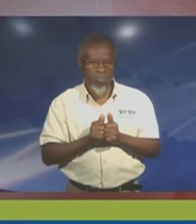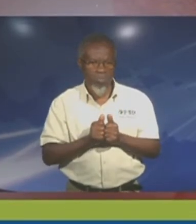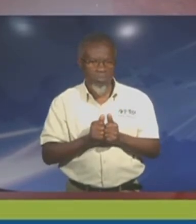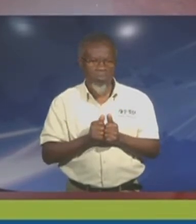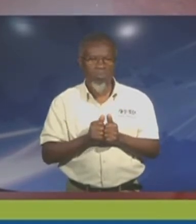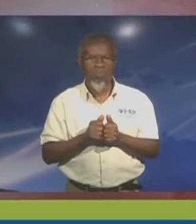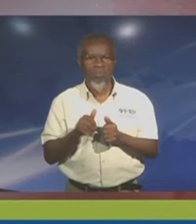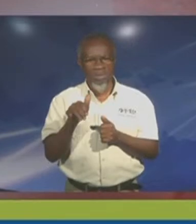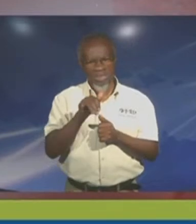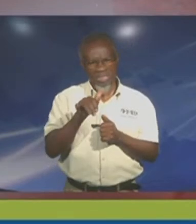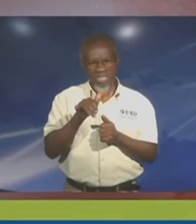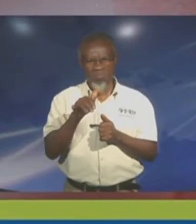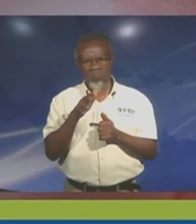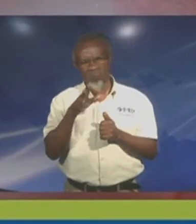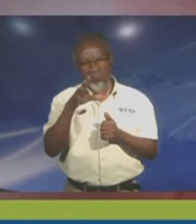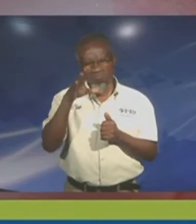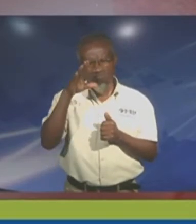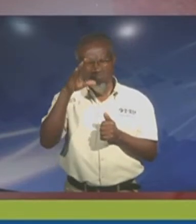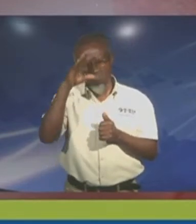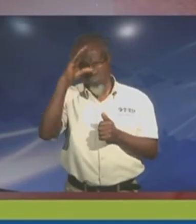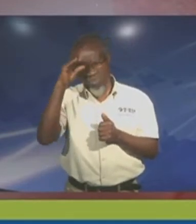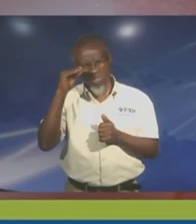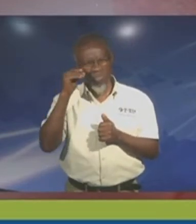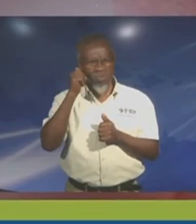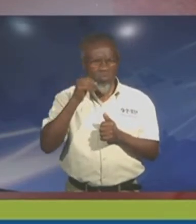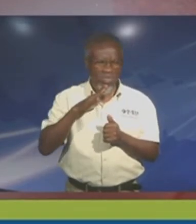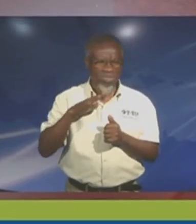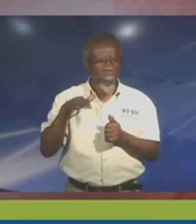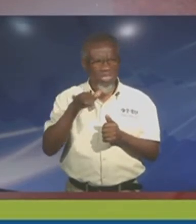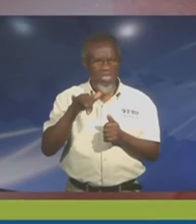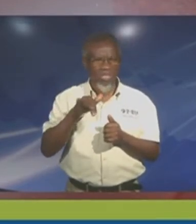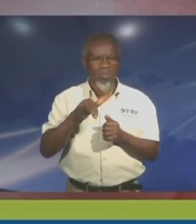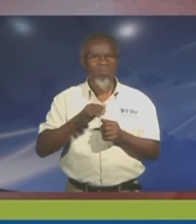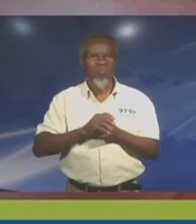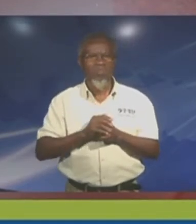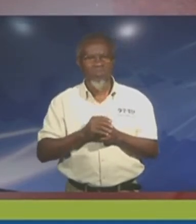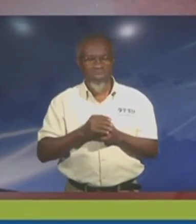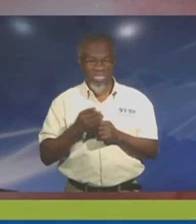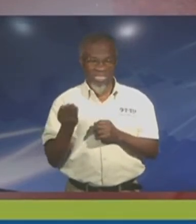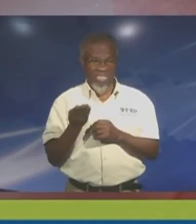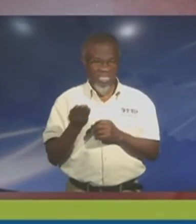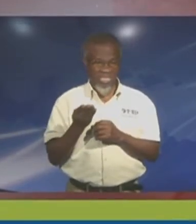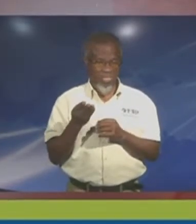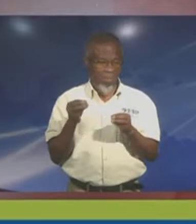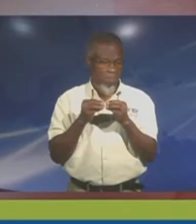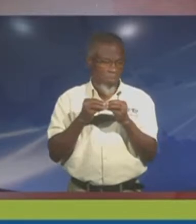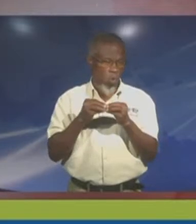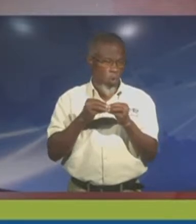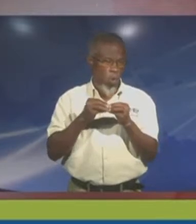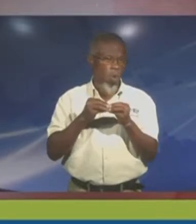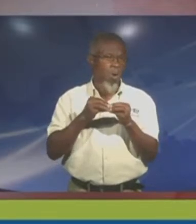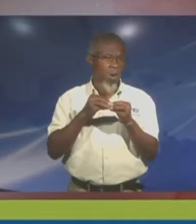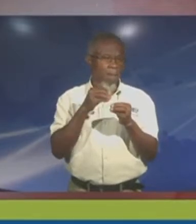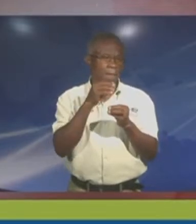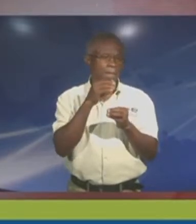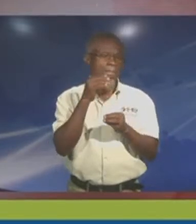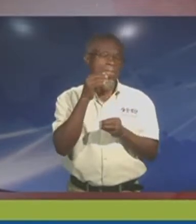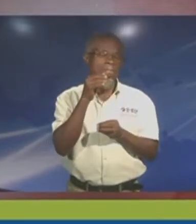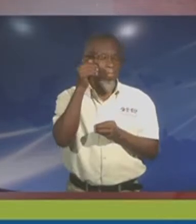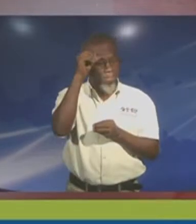slide, the fatalities have had a bit more of a male preponderance. That's on the next slide, the deaths.